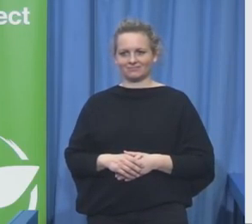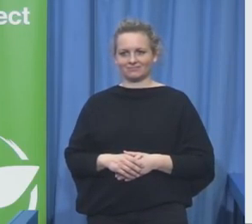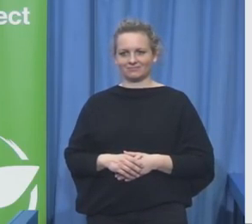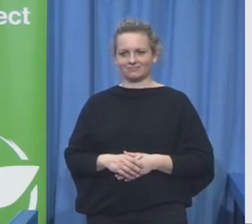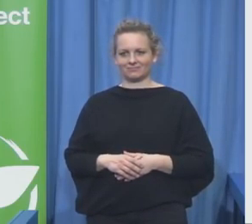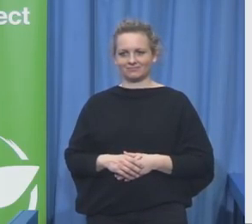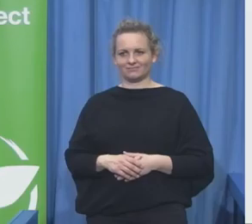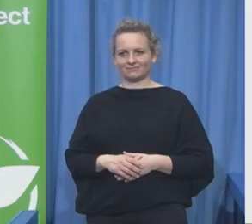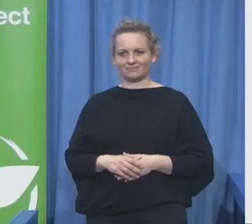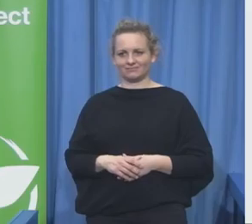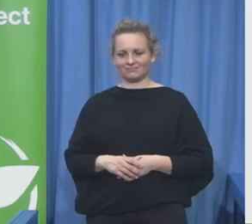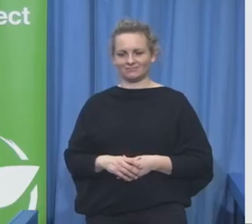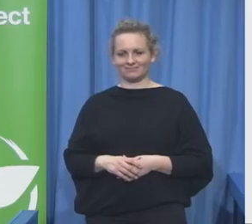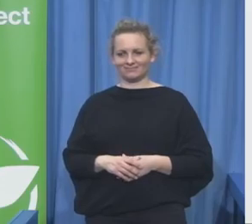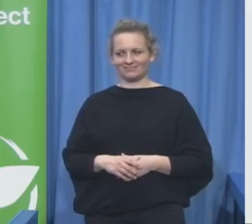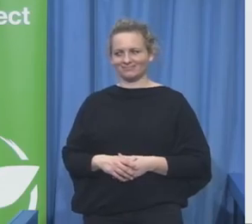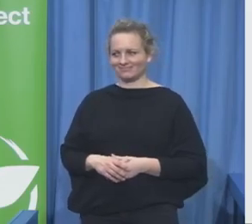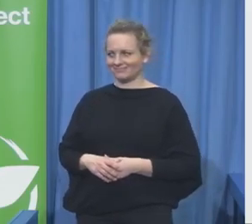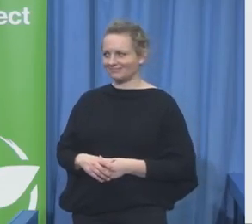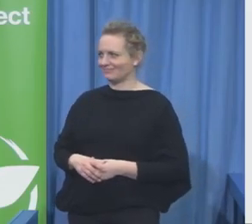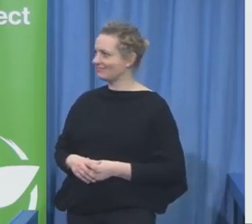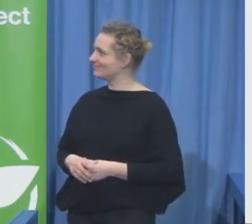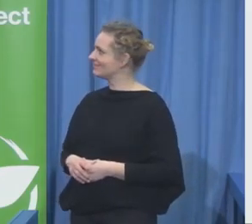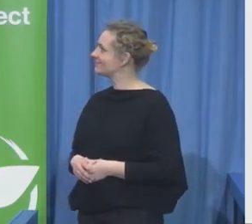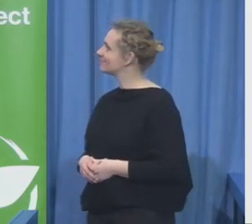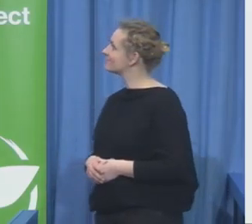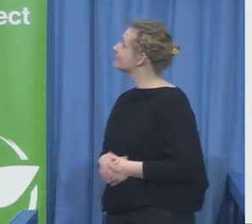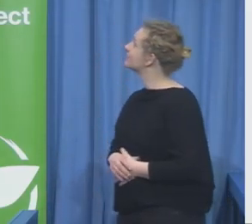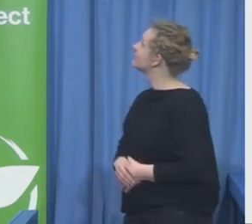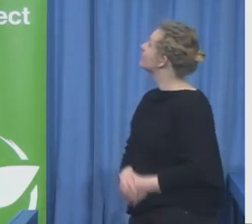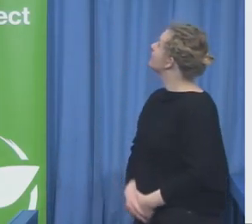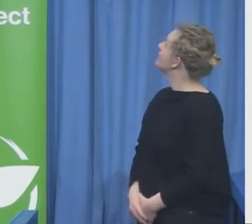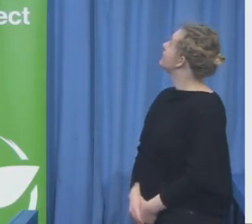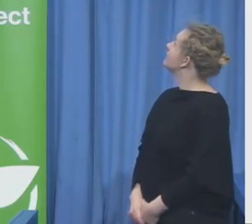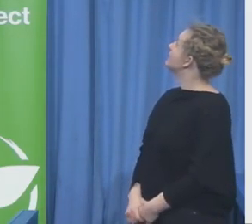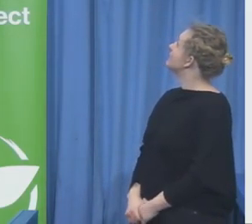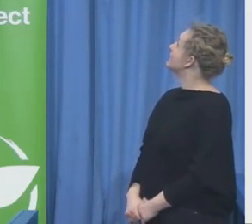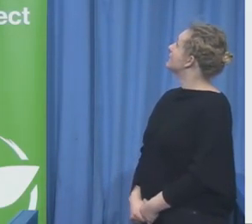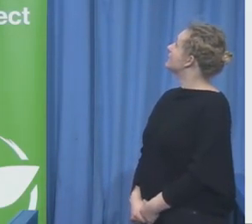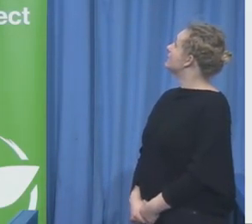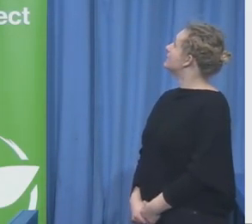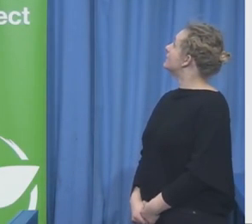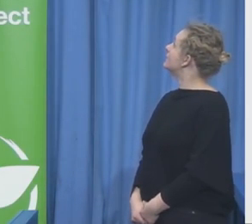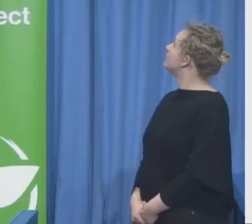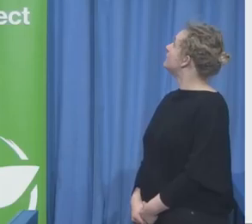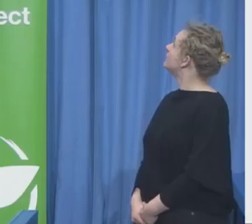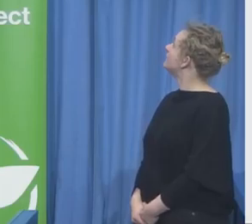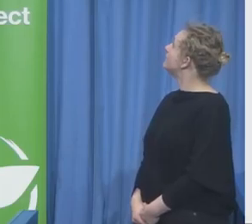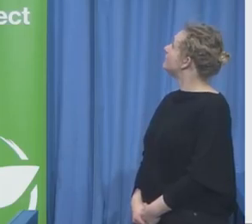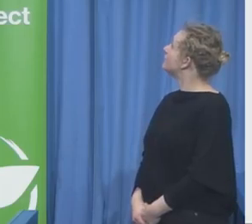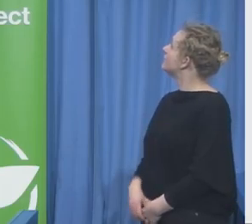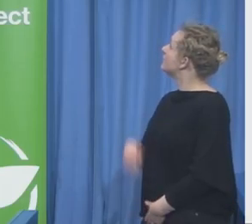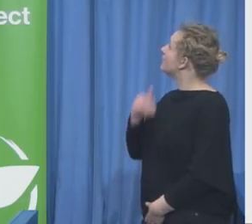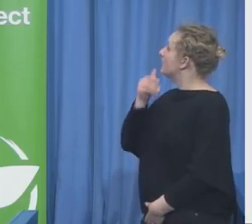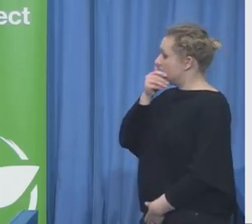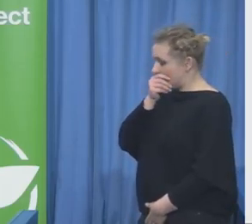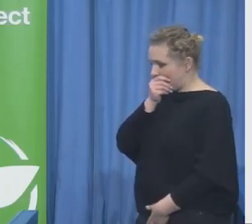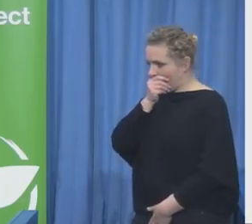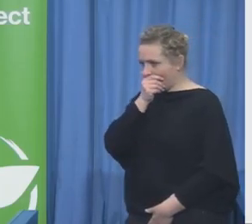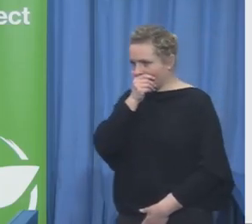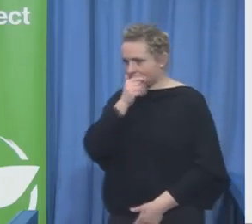Employees, high five. There are 1.2 billion people in the world with disabilities. These are our